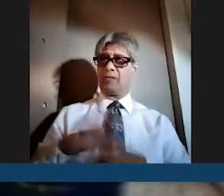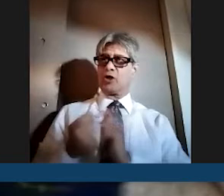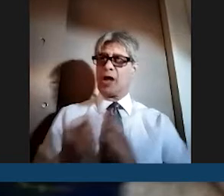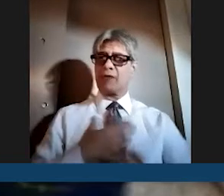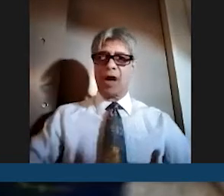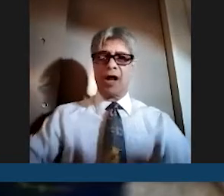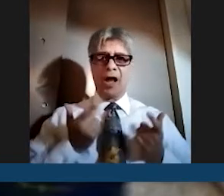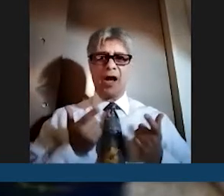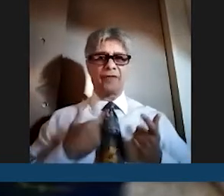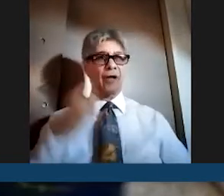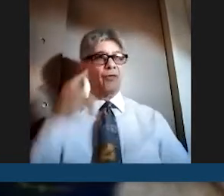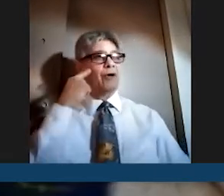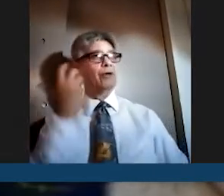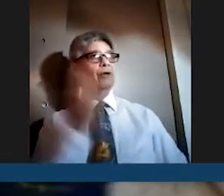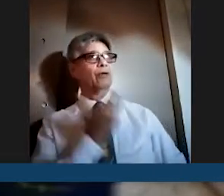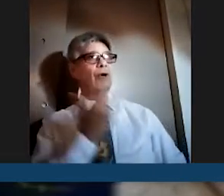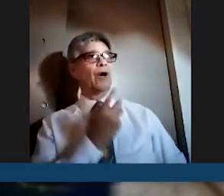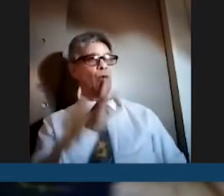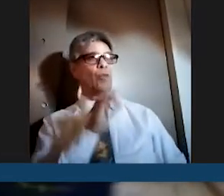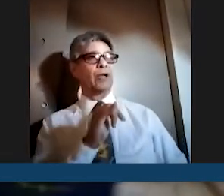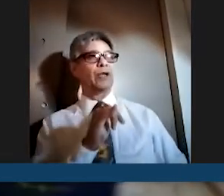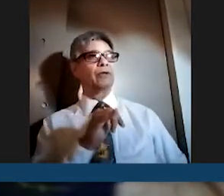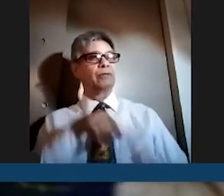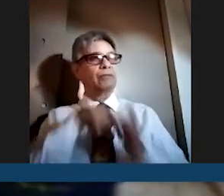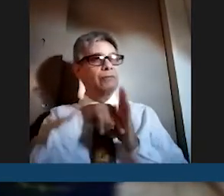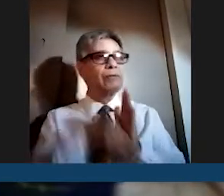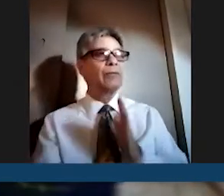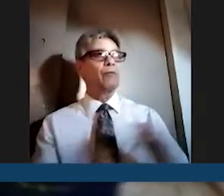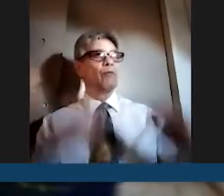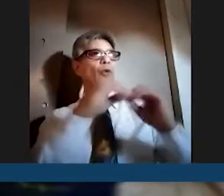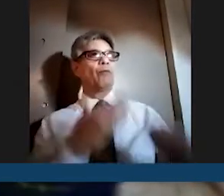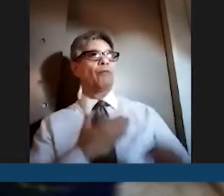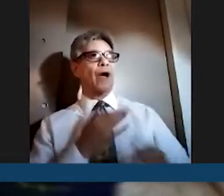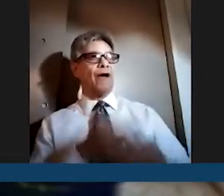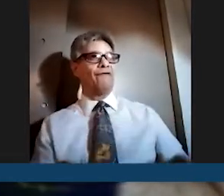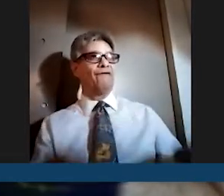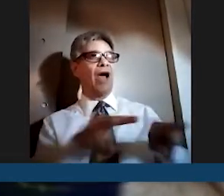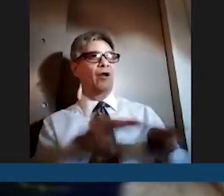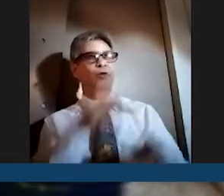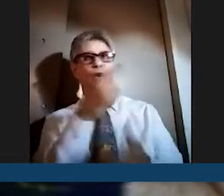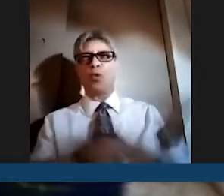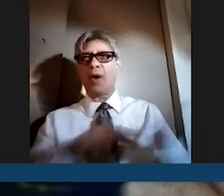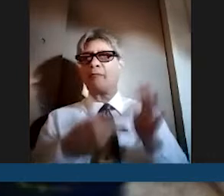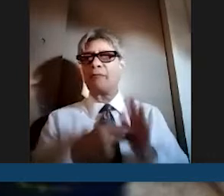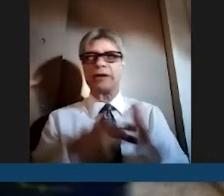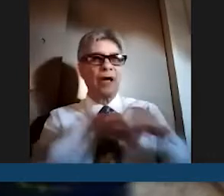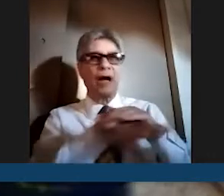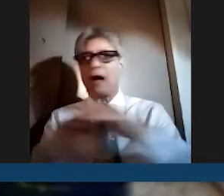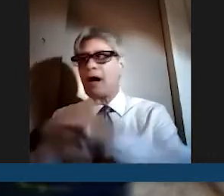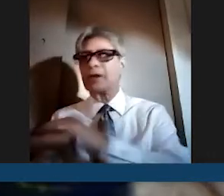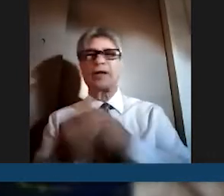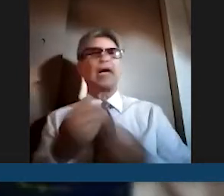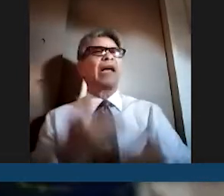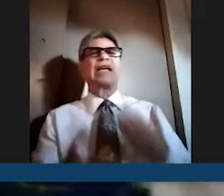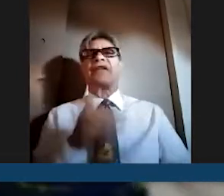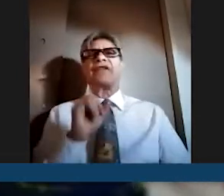wow, I really deepened my value in what it means to have access, even if it's just as